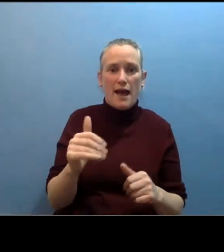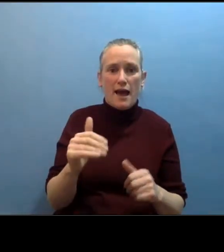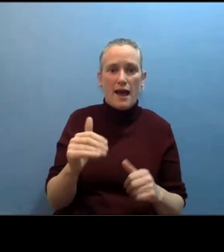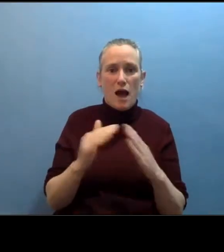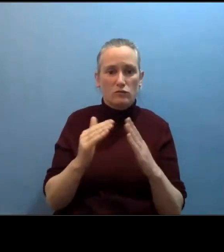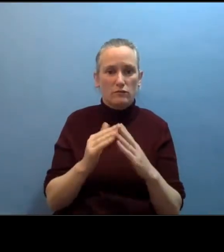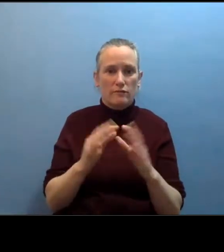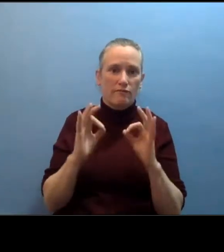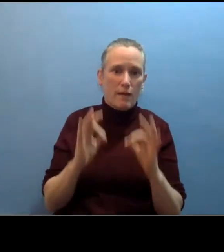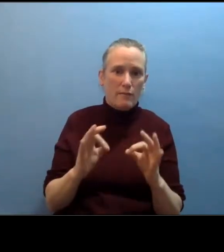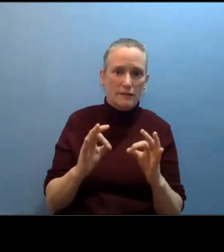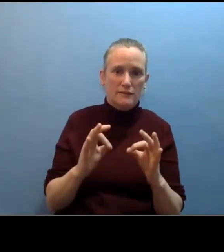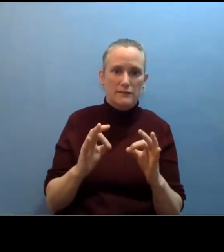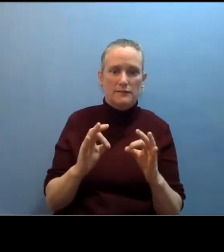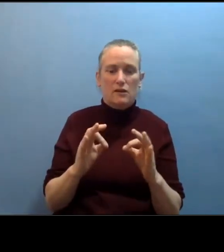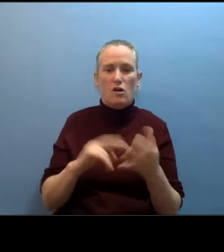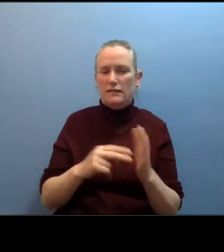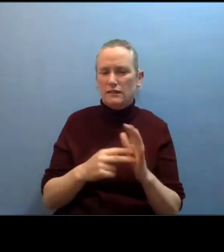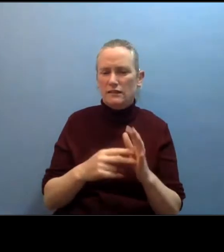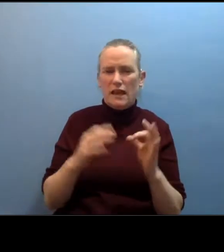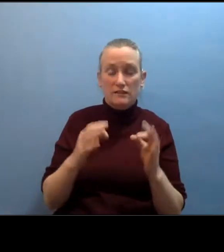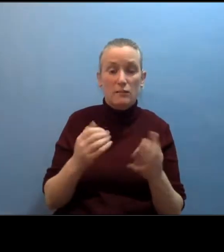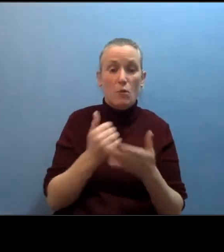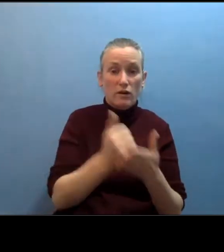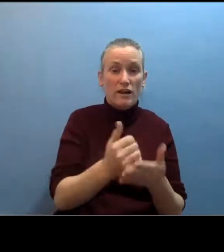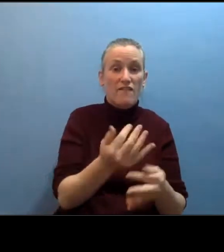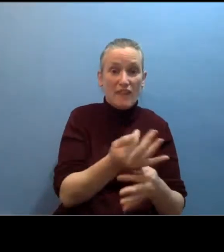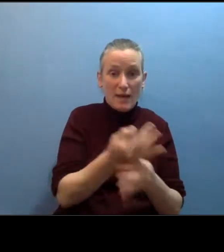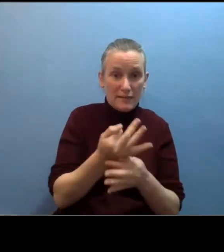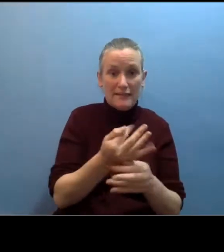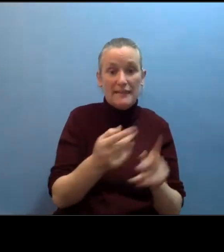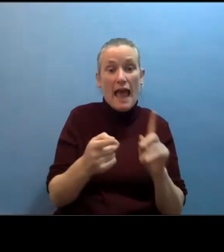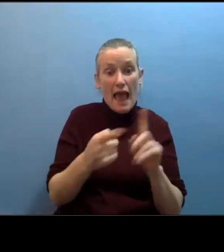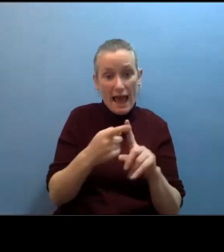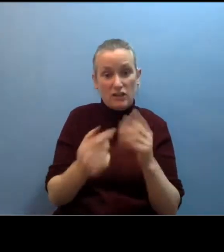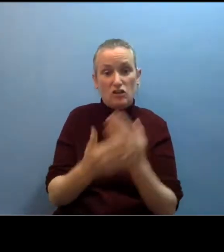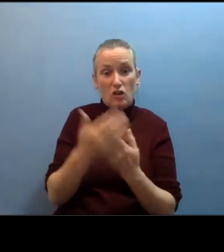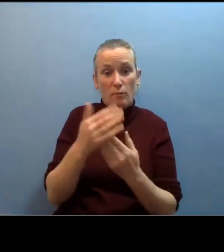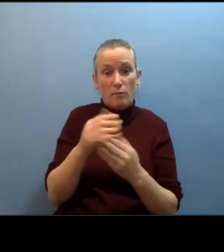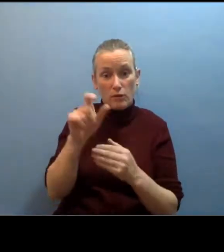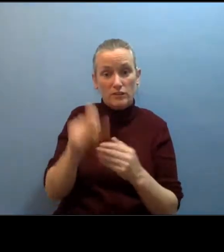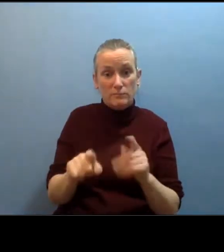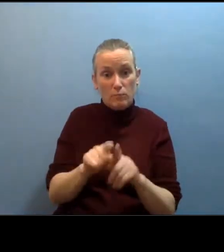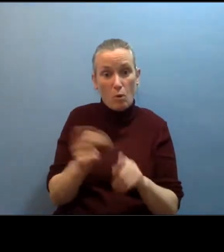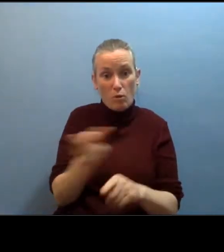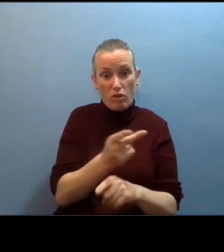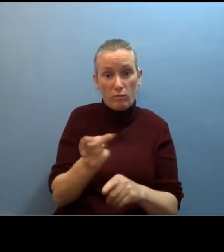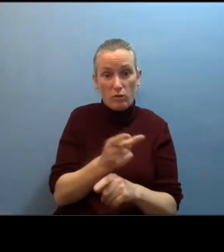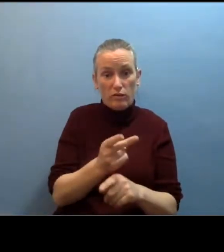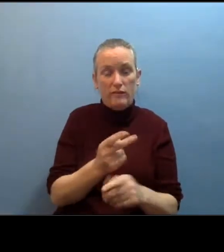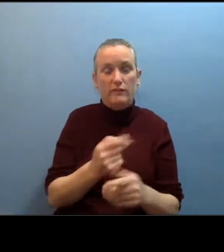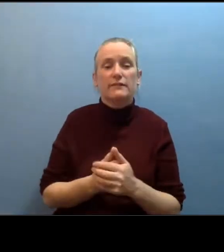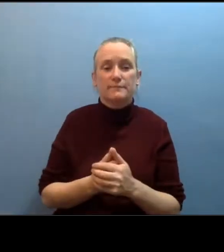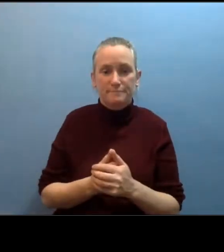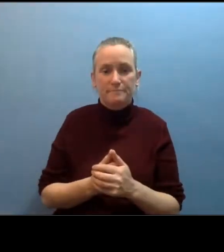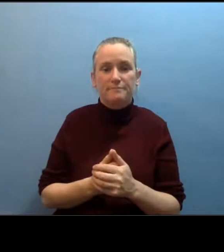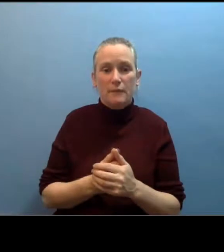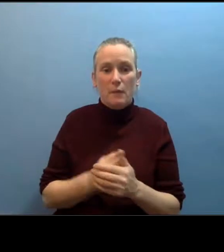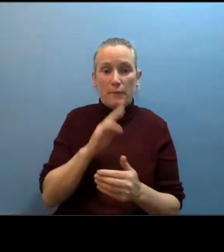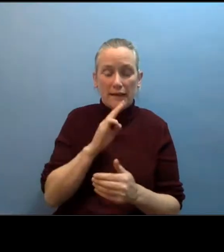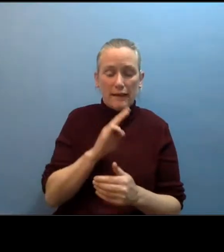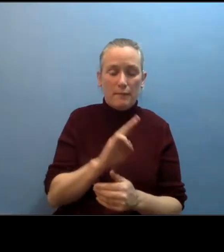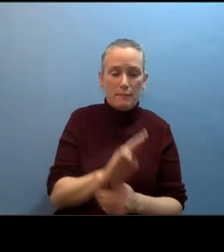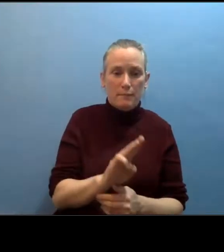for families, as well as the young person that will be going through that experience. So Pieta House, they